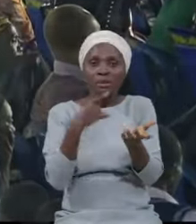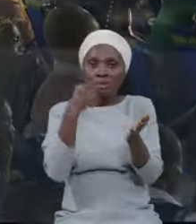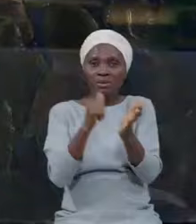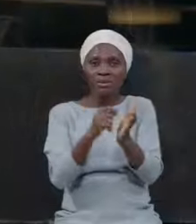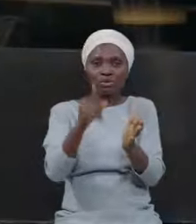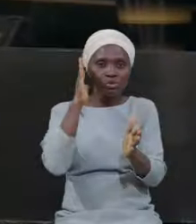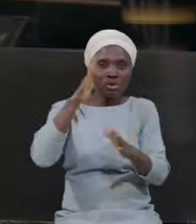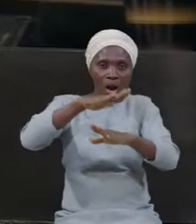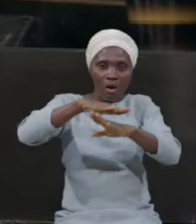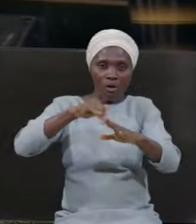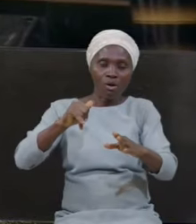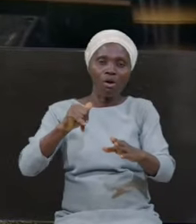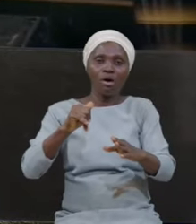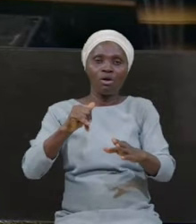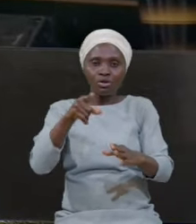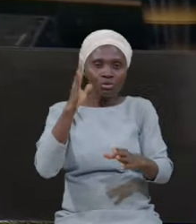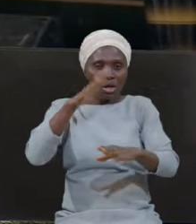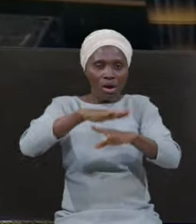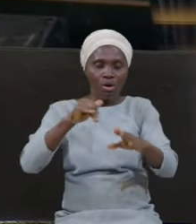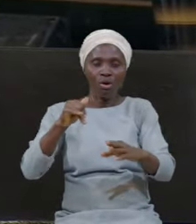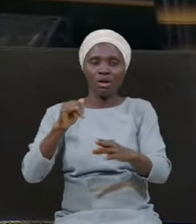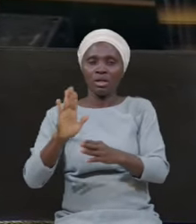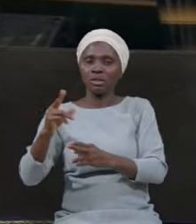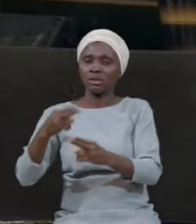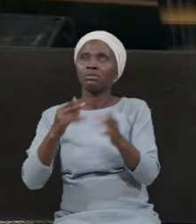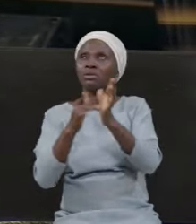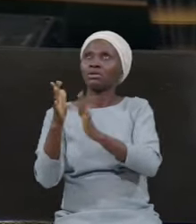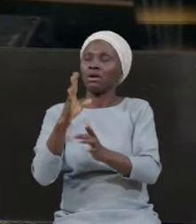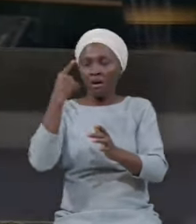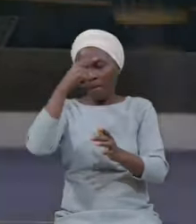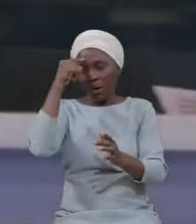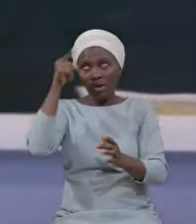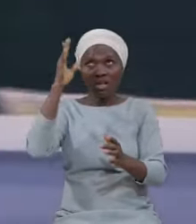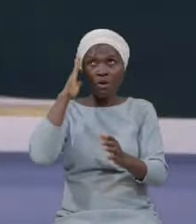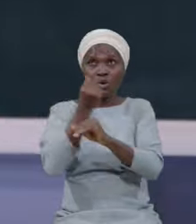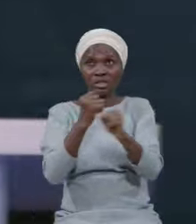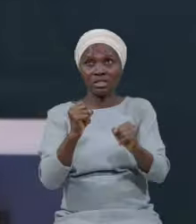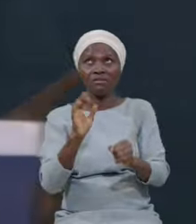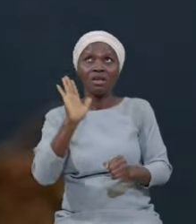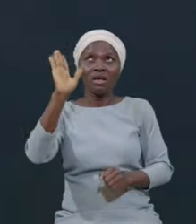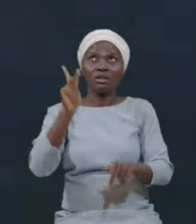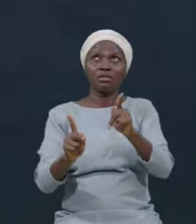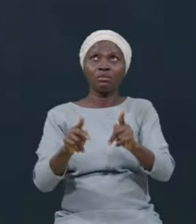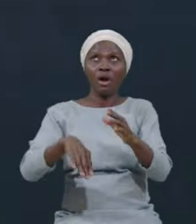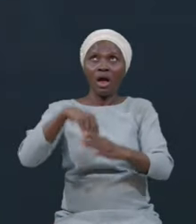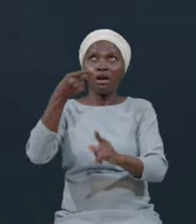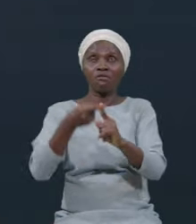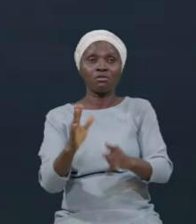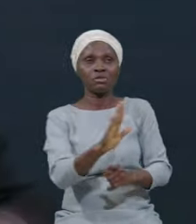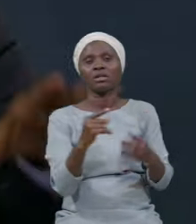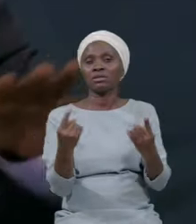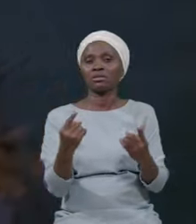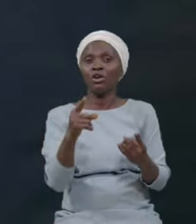he shall save his people from their sins. Learn that there's only one name given under